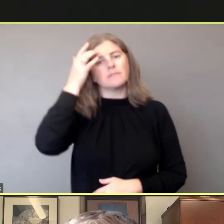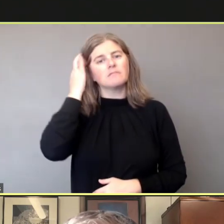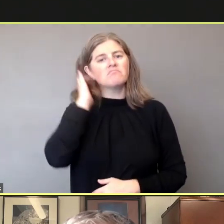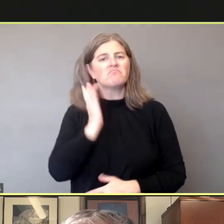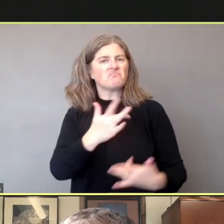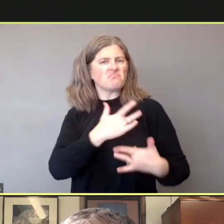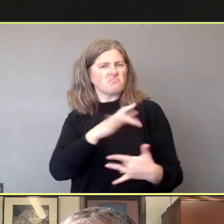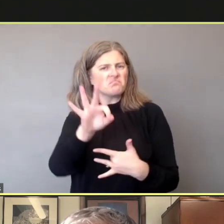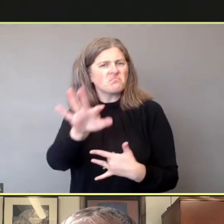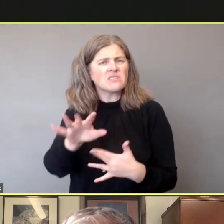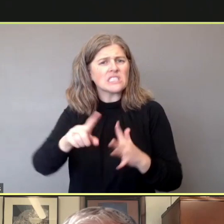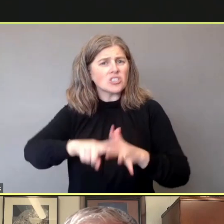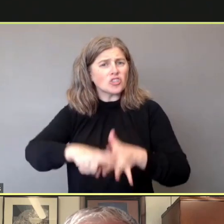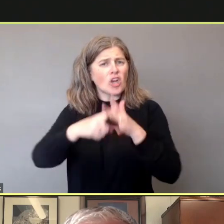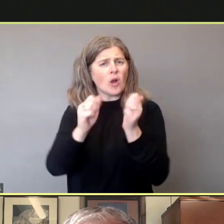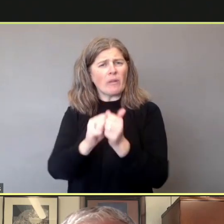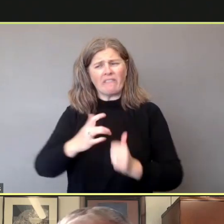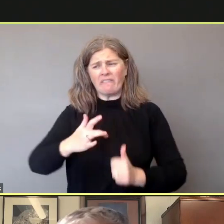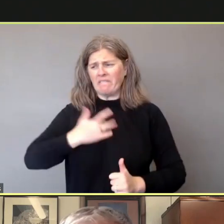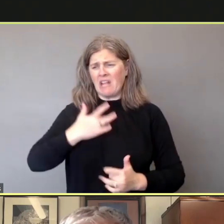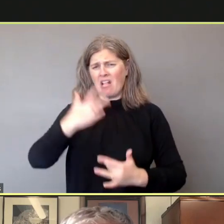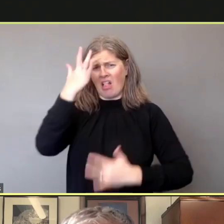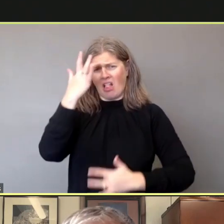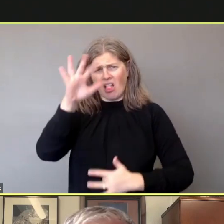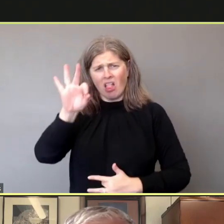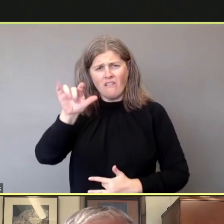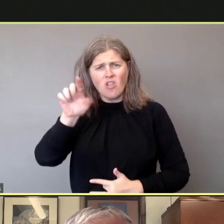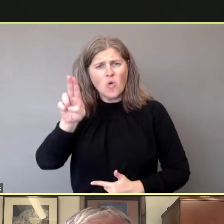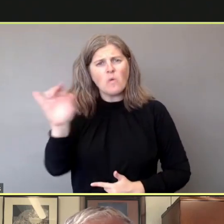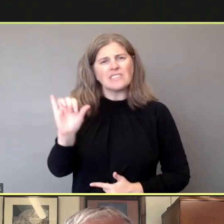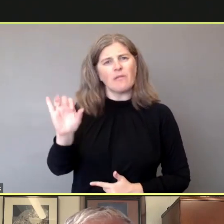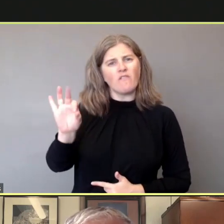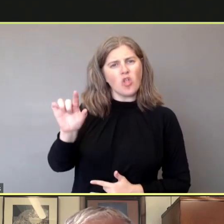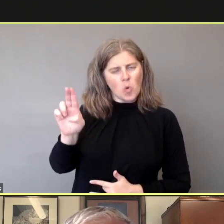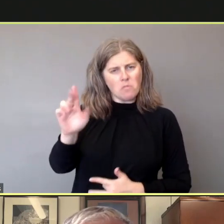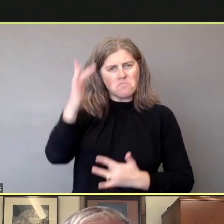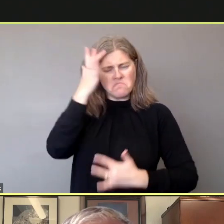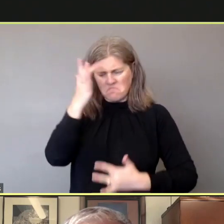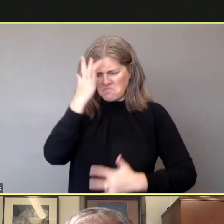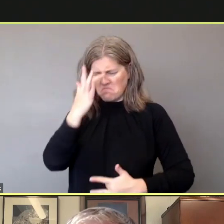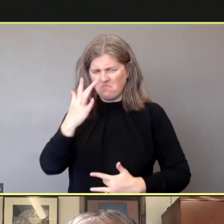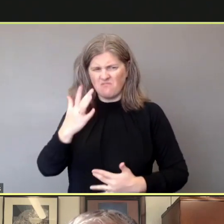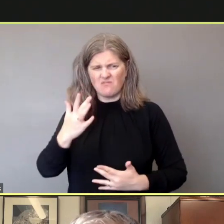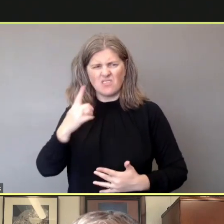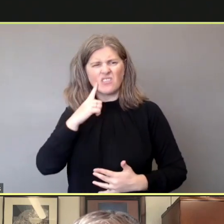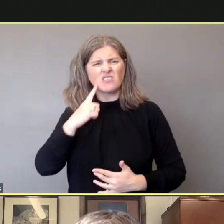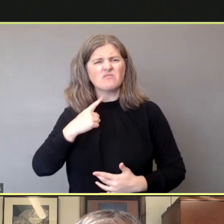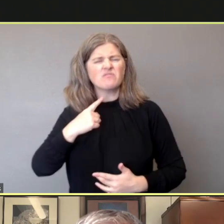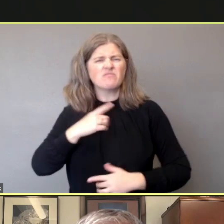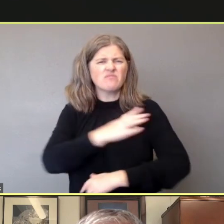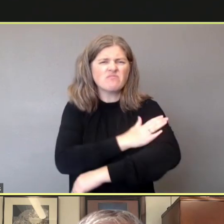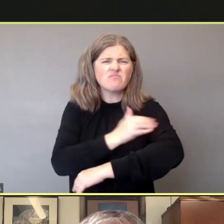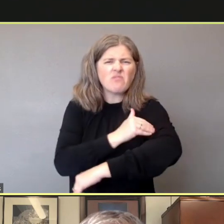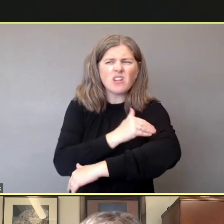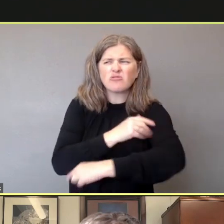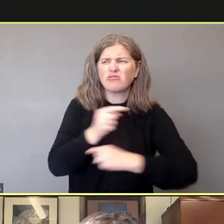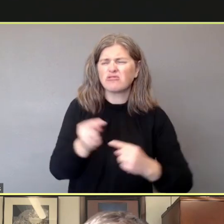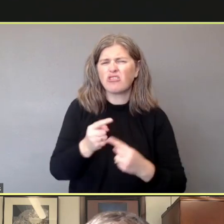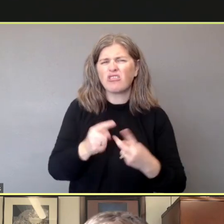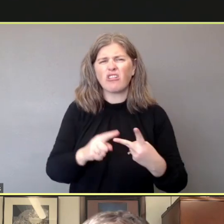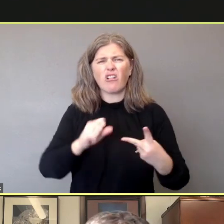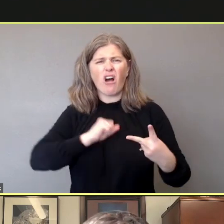monkeypox starts with a flu-like illness like influenza, with sore muscles, maybe a